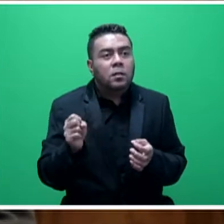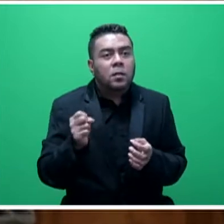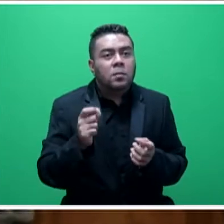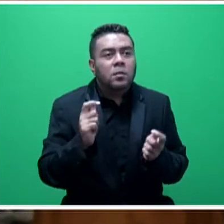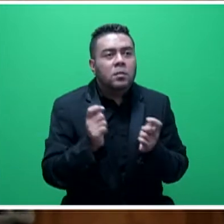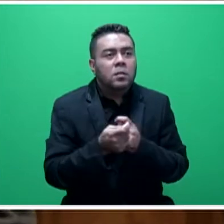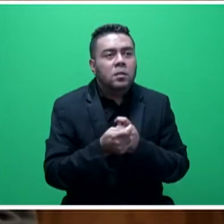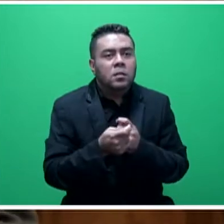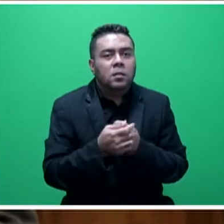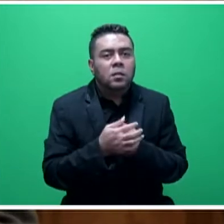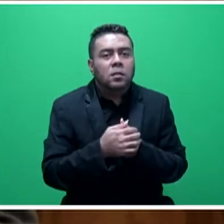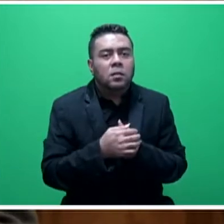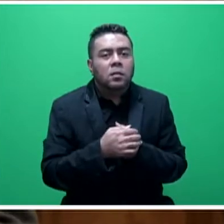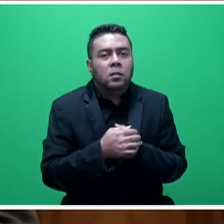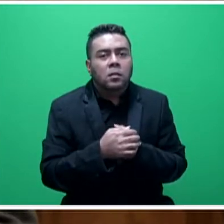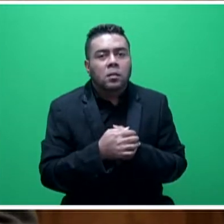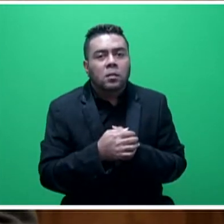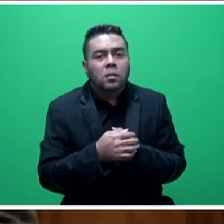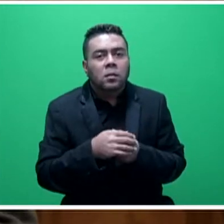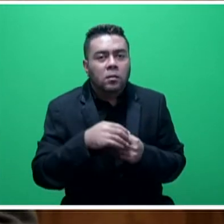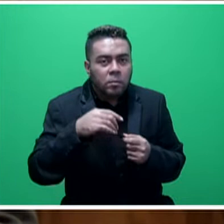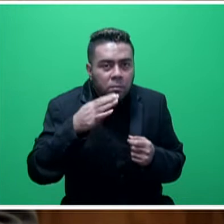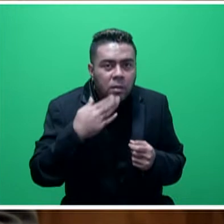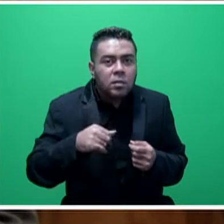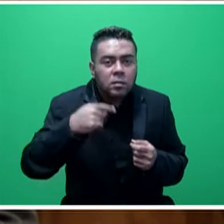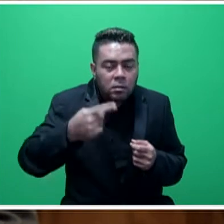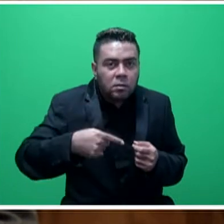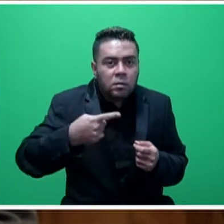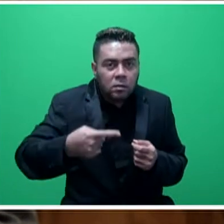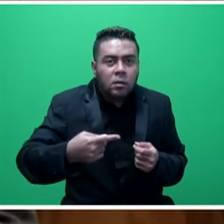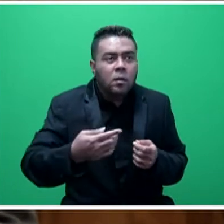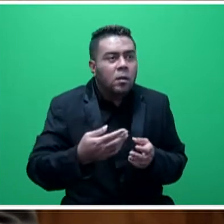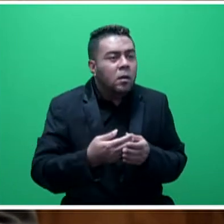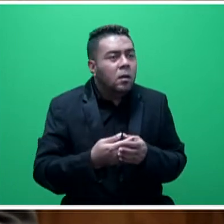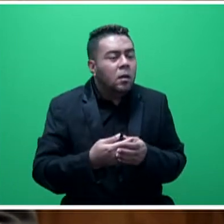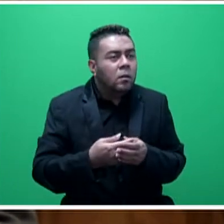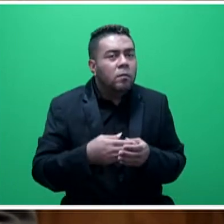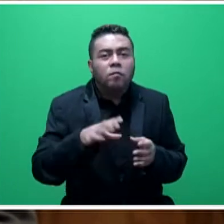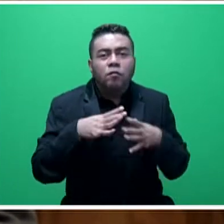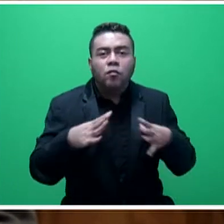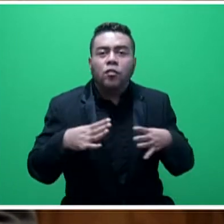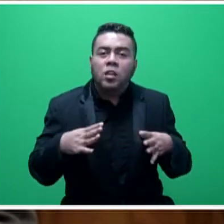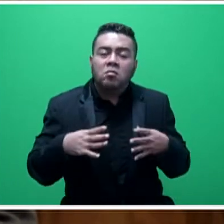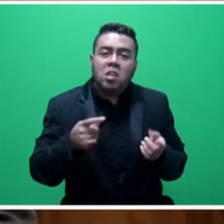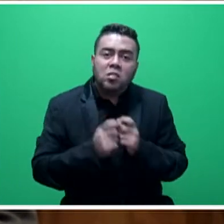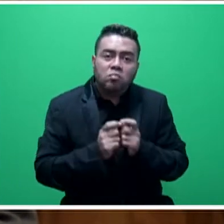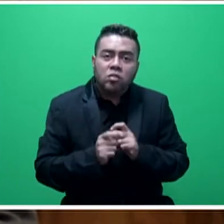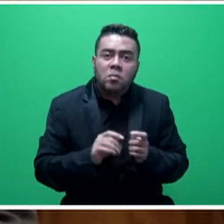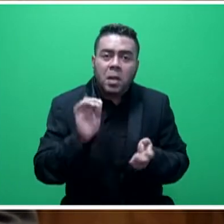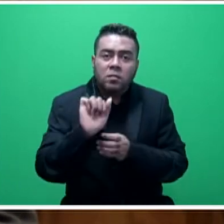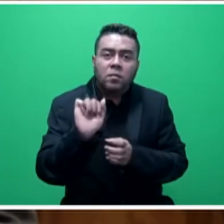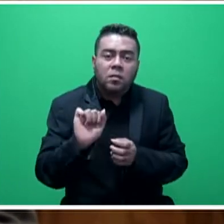said, these will still continue. Free tuition for our children, free textbooks, bus fare subsidies will